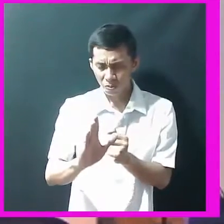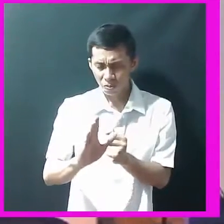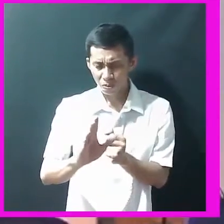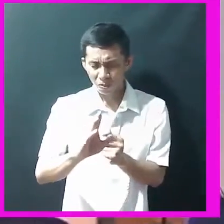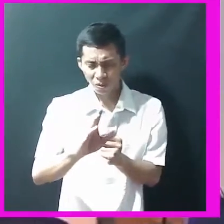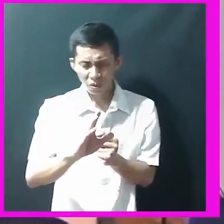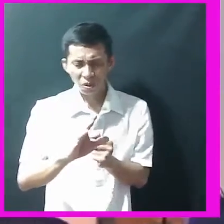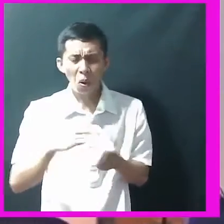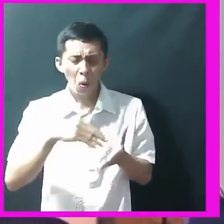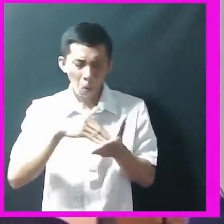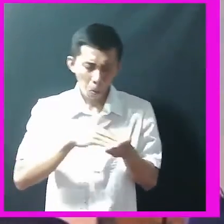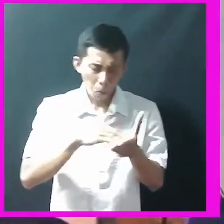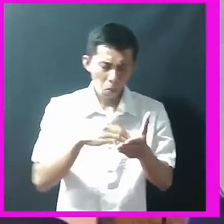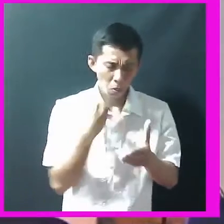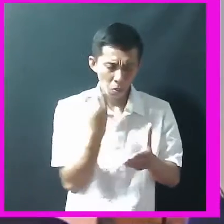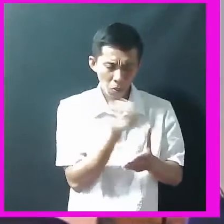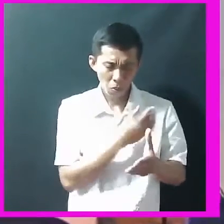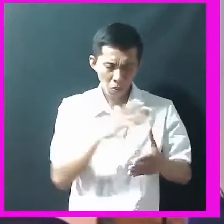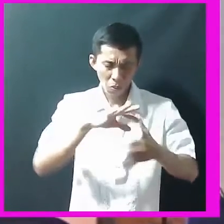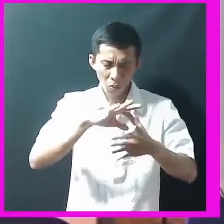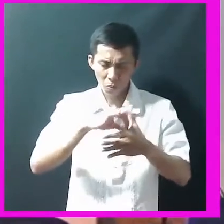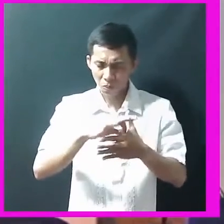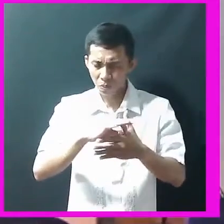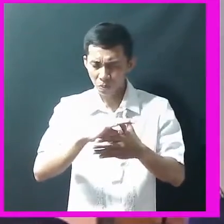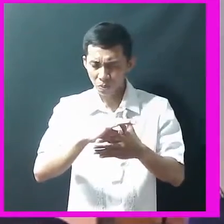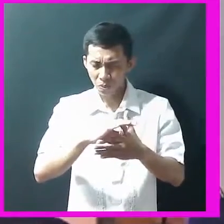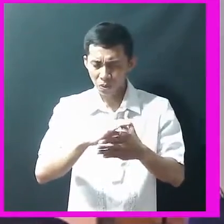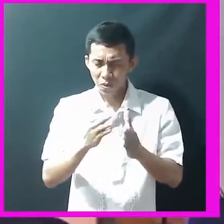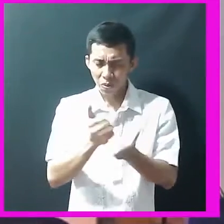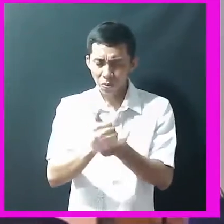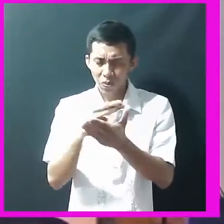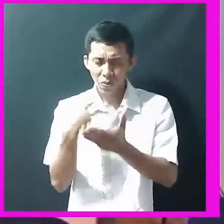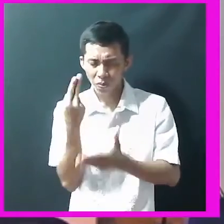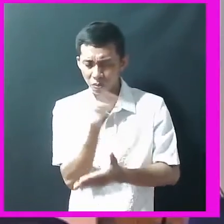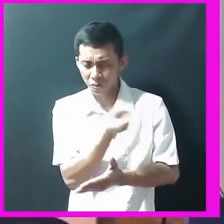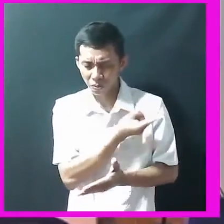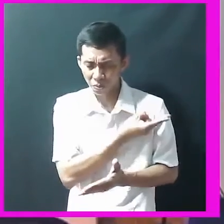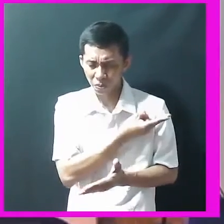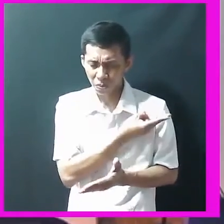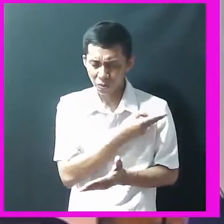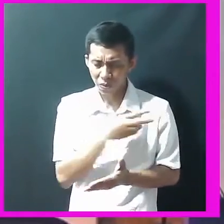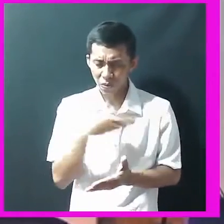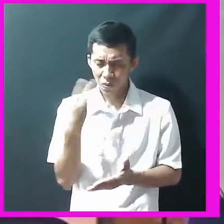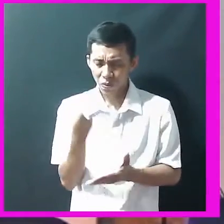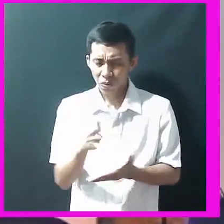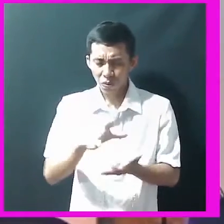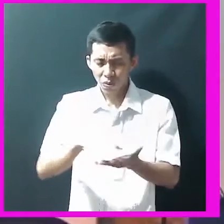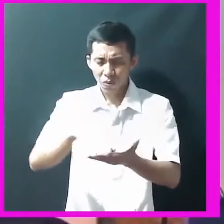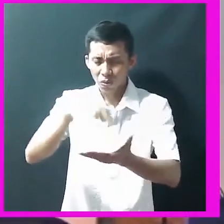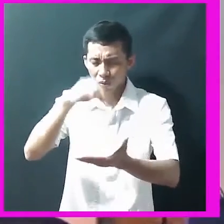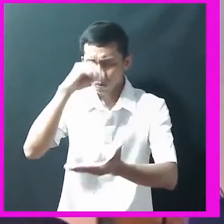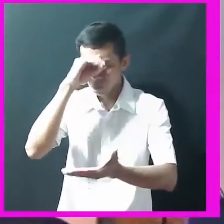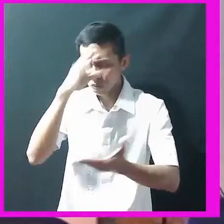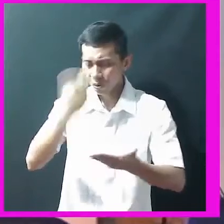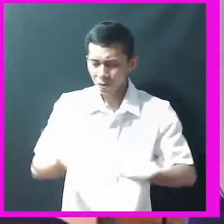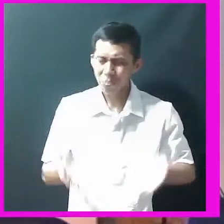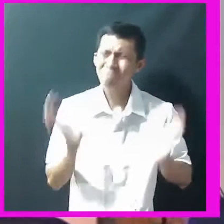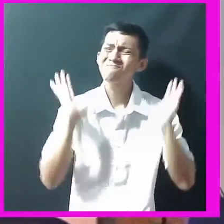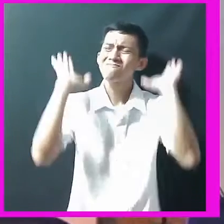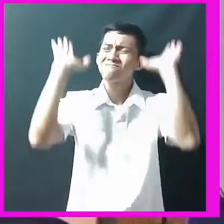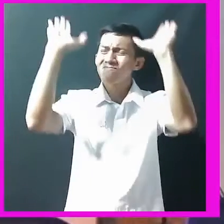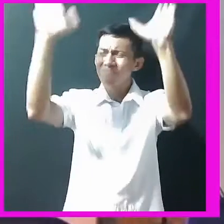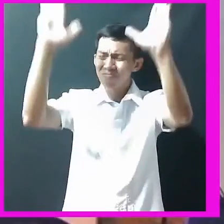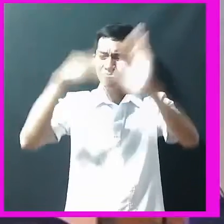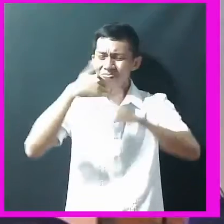the flesh and the frailty of our memory, Lord God, in which nga mo akinig ihatag dira tanan kanimo, Lord.